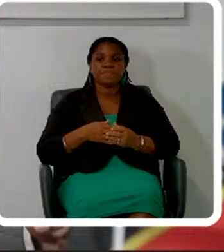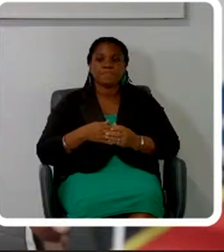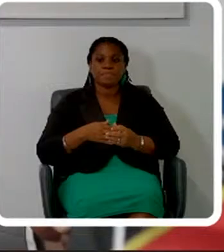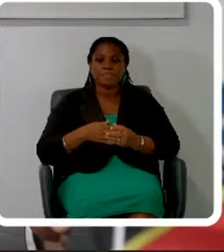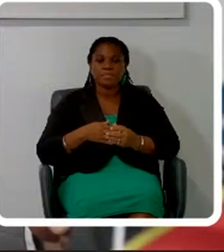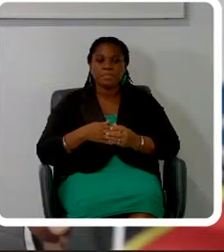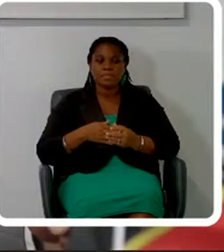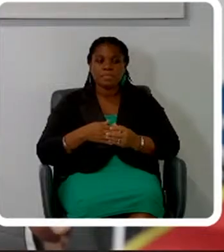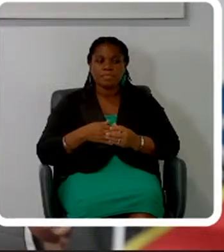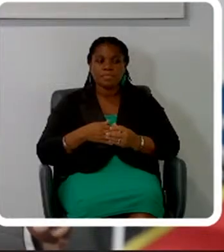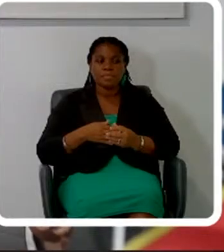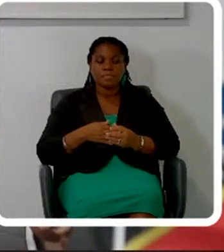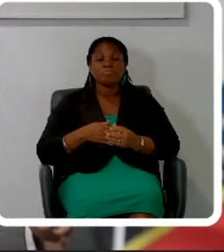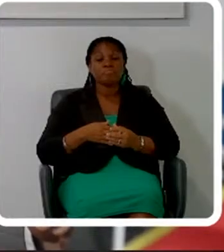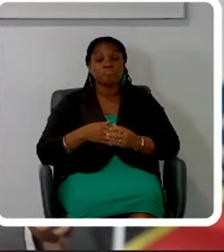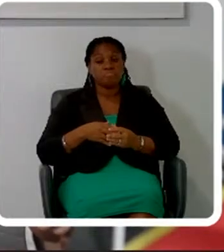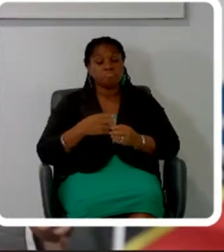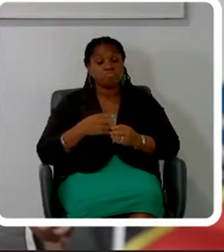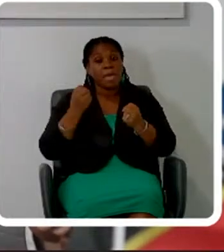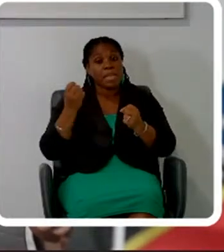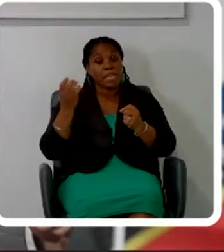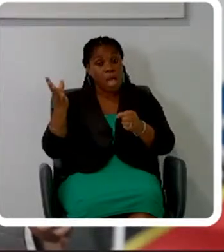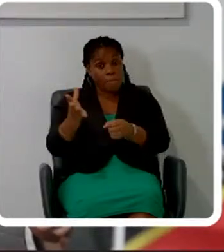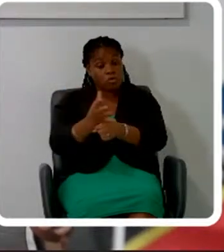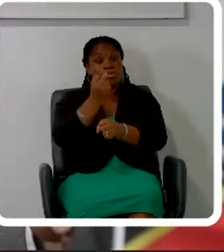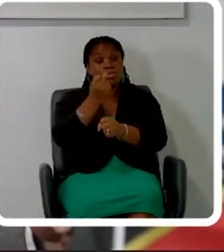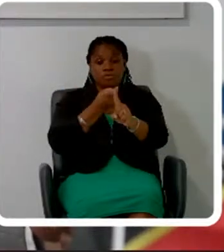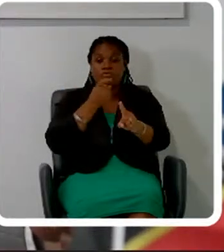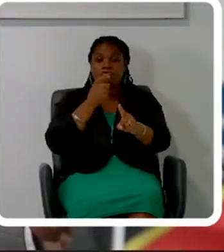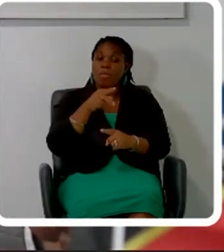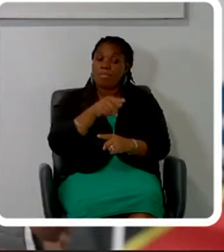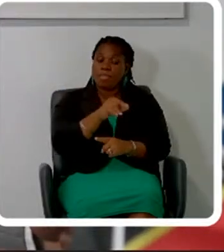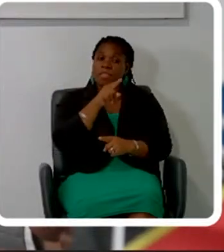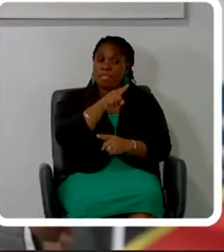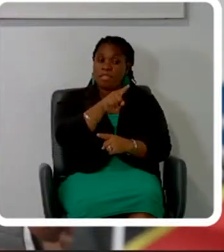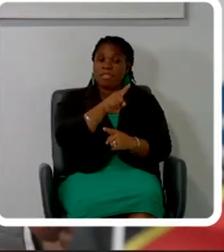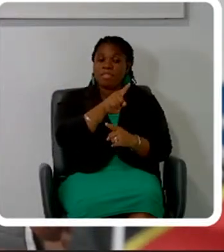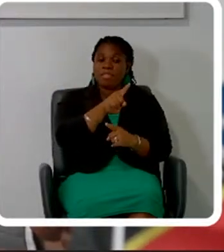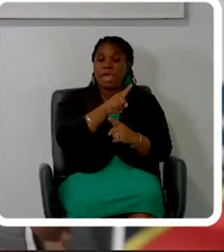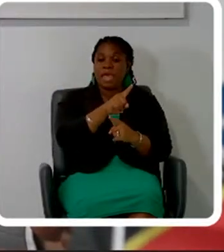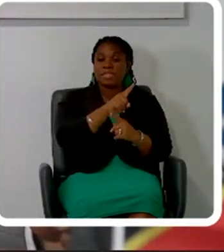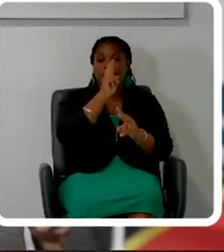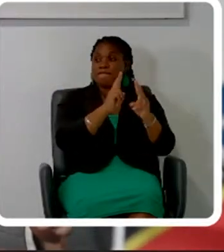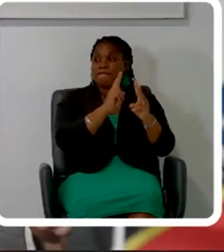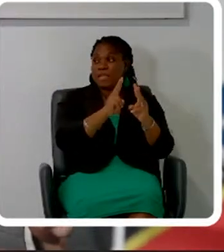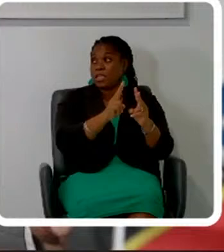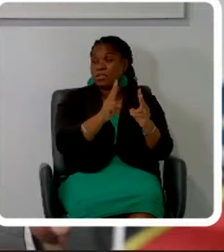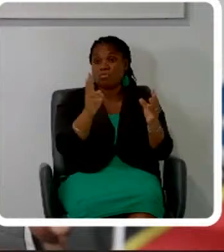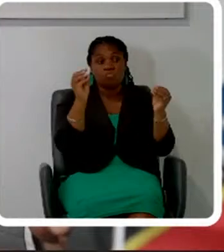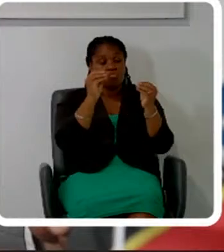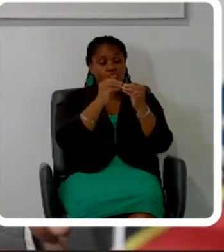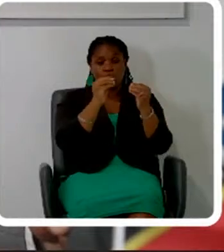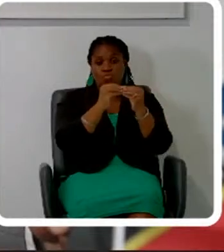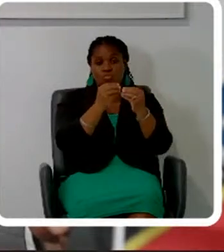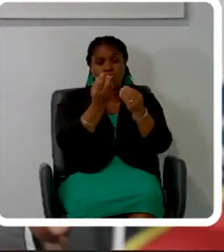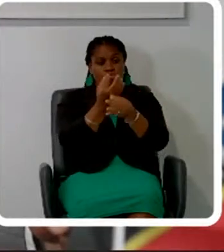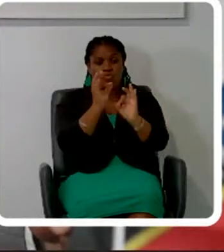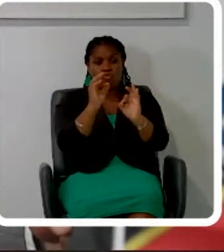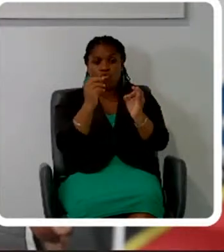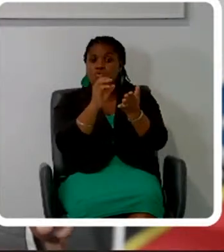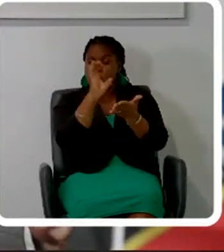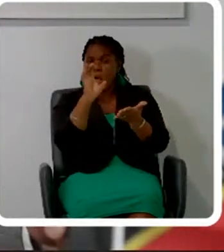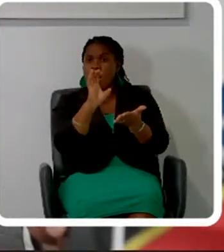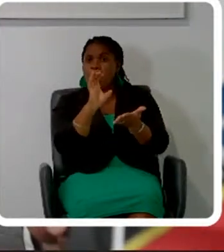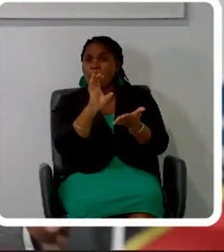so opportunities from that visit, more scholarships. Scholarships to an American university